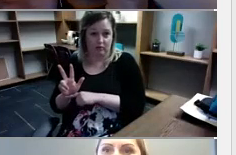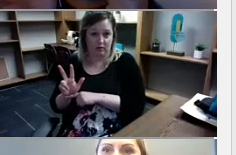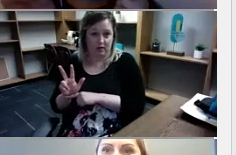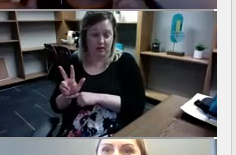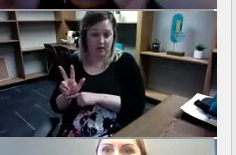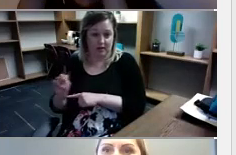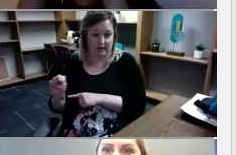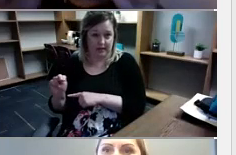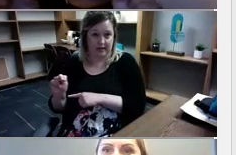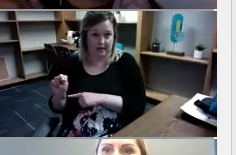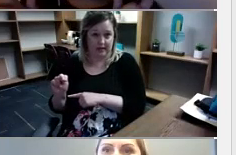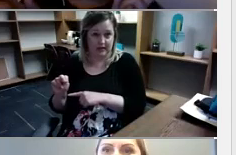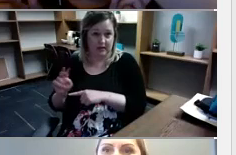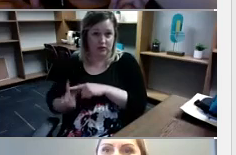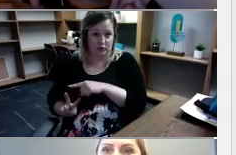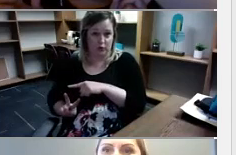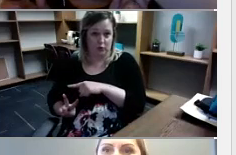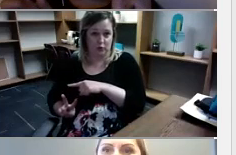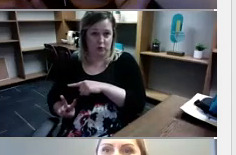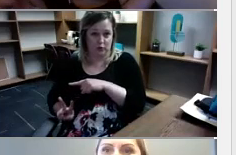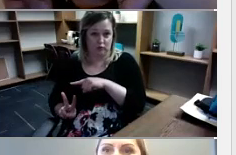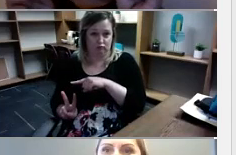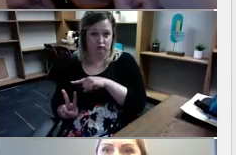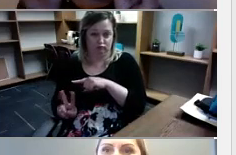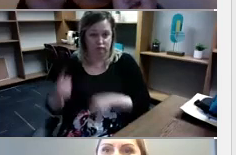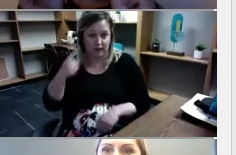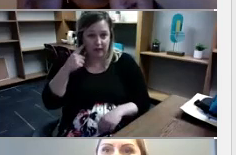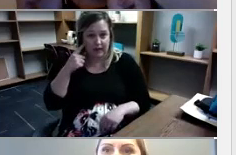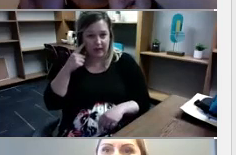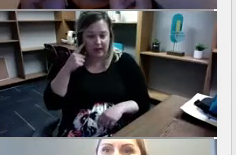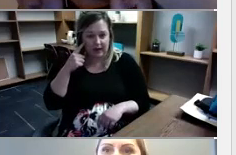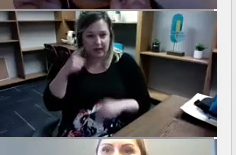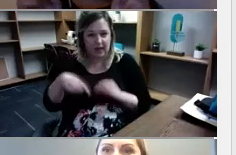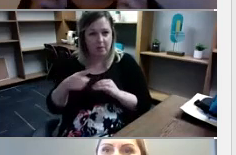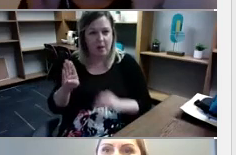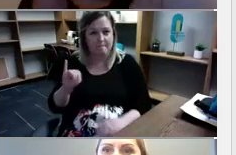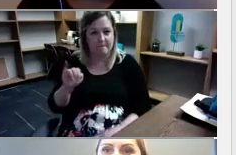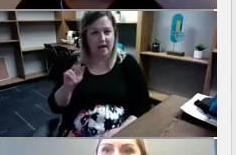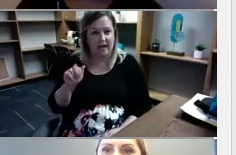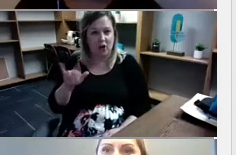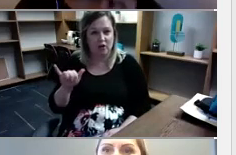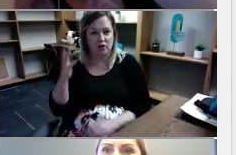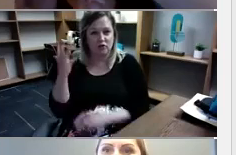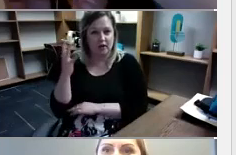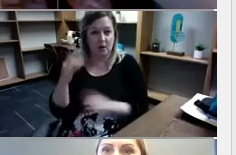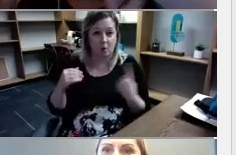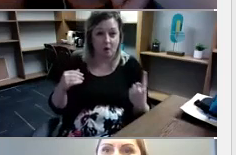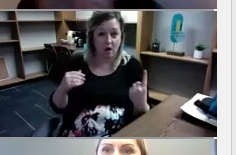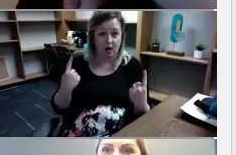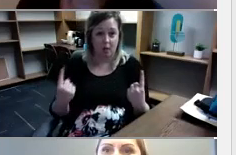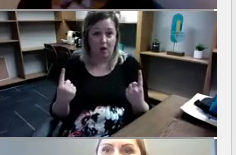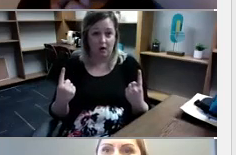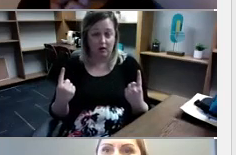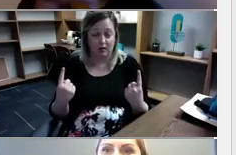is 1.5 times. If you think about it in terms of the binary tree, we have 1 and 1. So each of them are, yeah, exactly. Each of them are the same